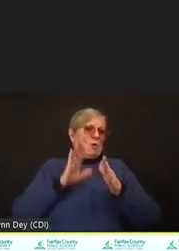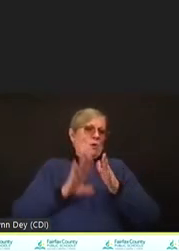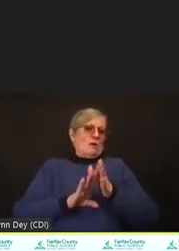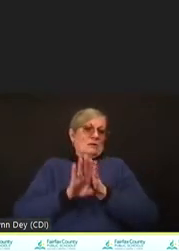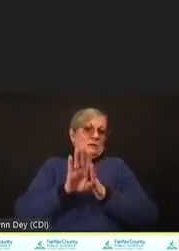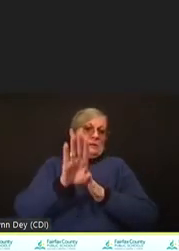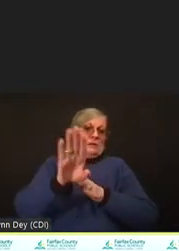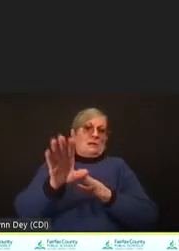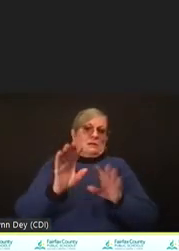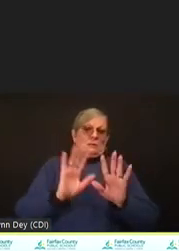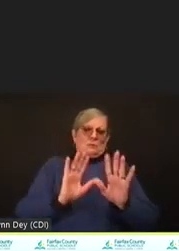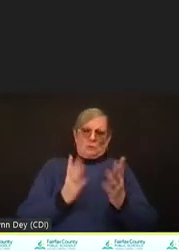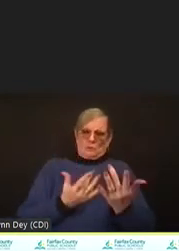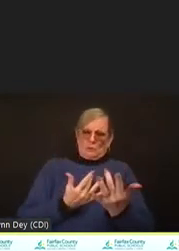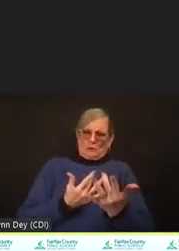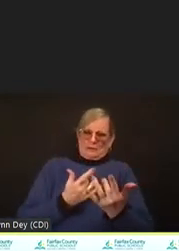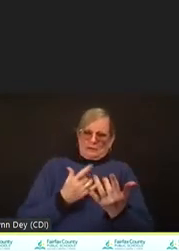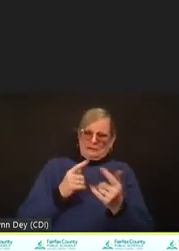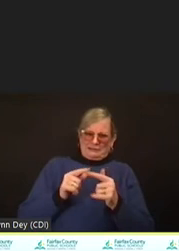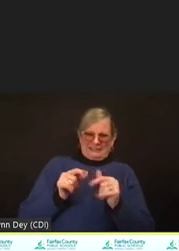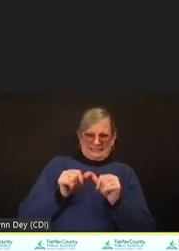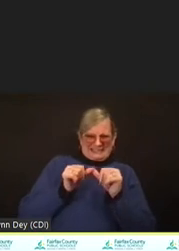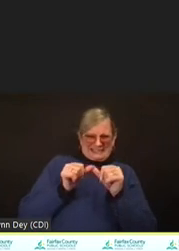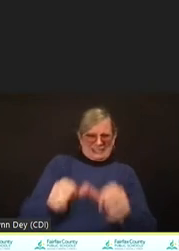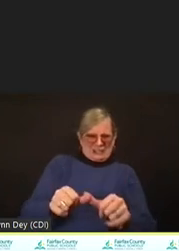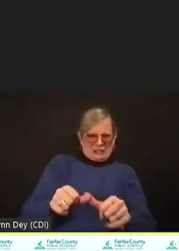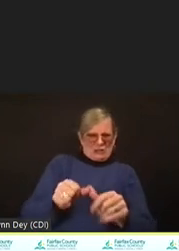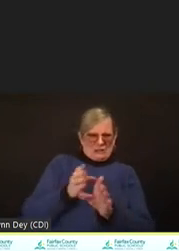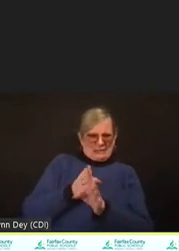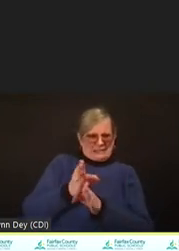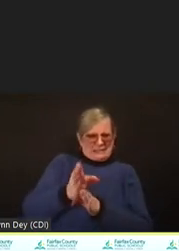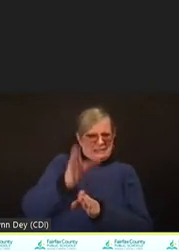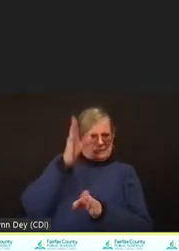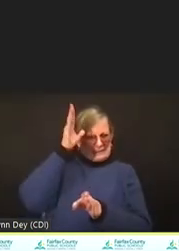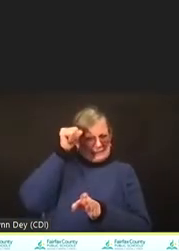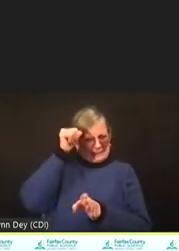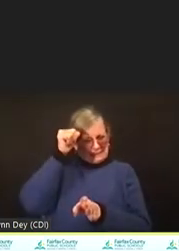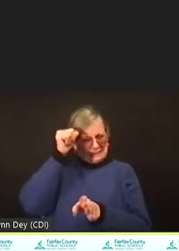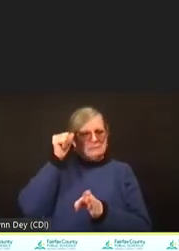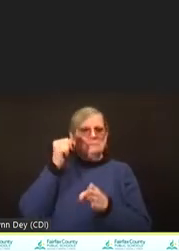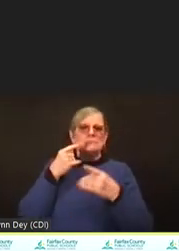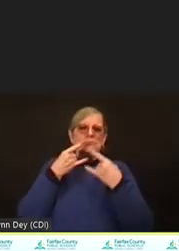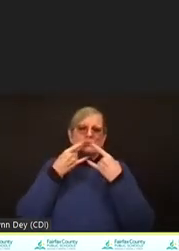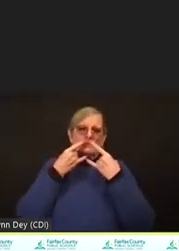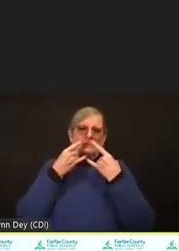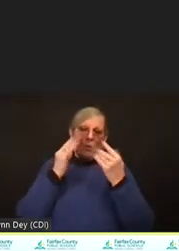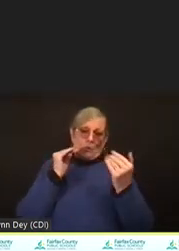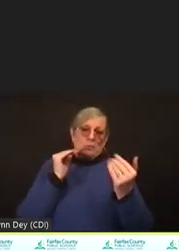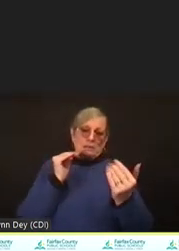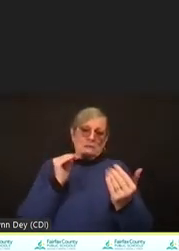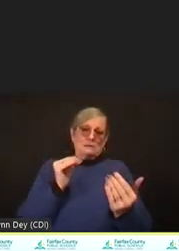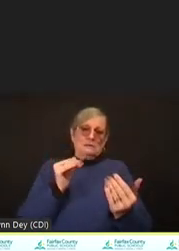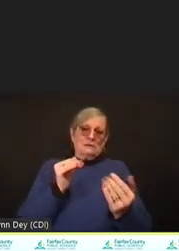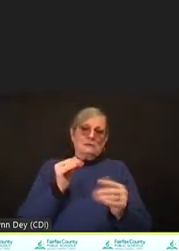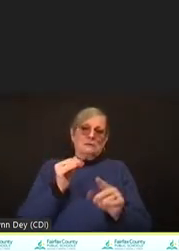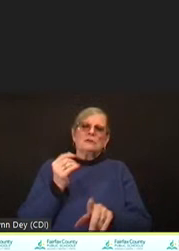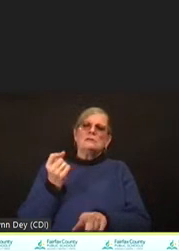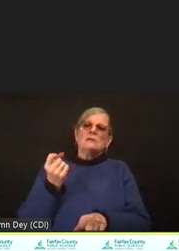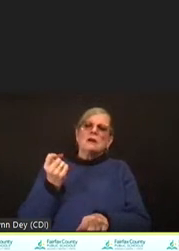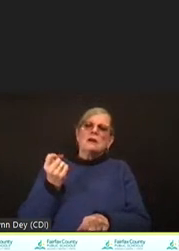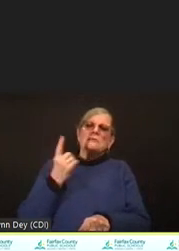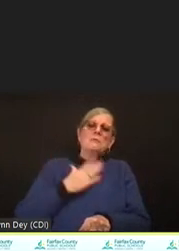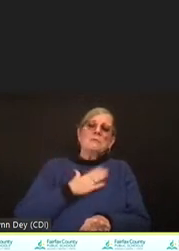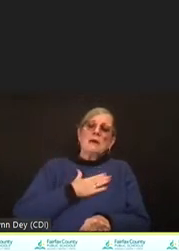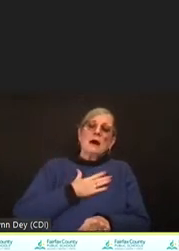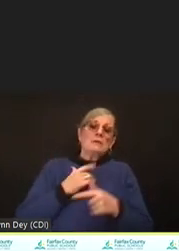stay the course. And I hope you'll hear this message tonight from my heart, from my soul as an educator of